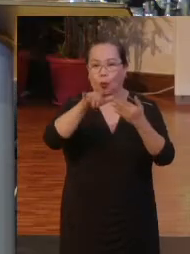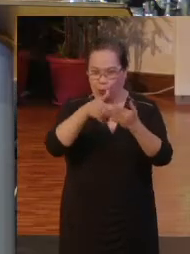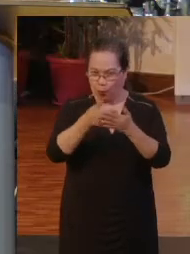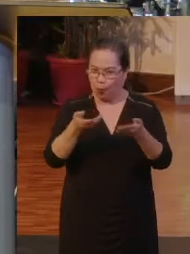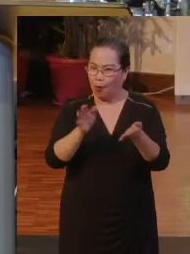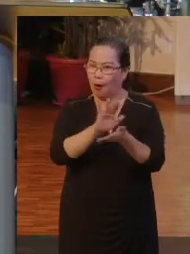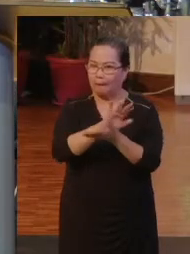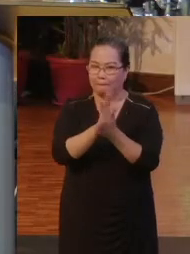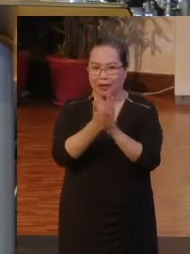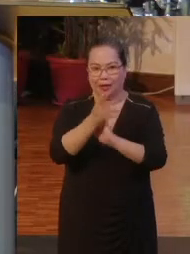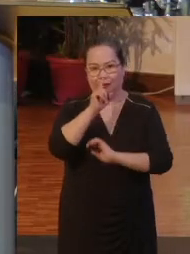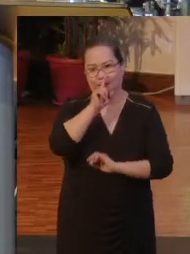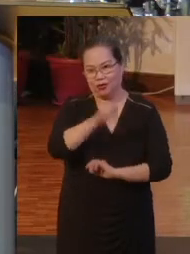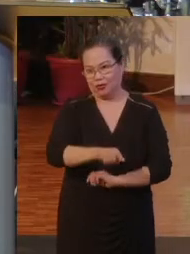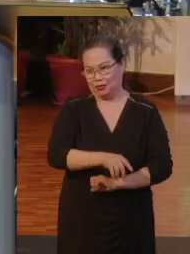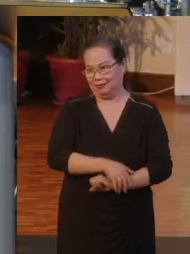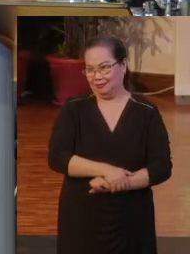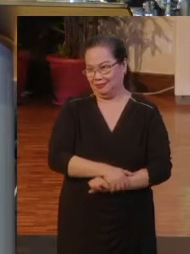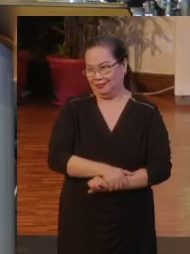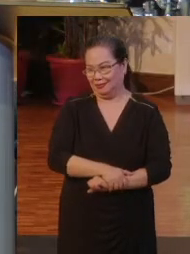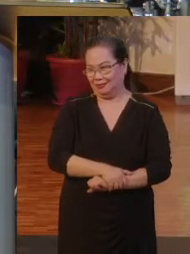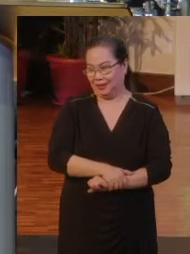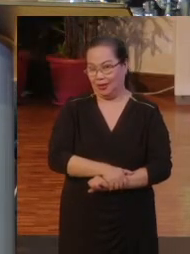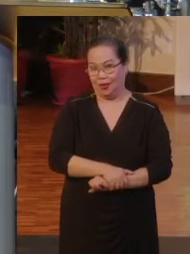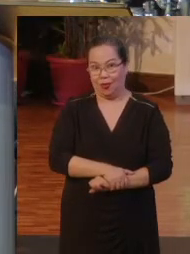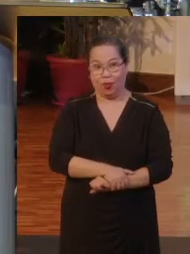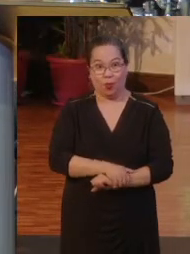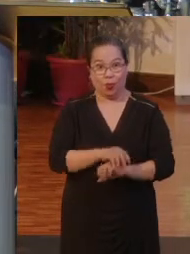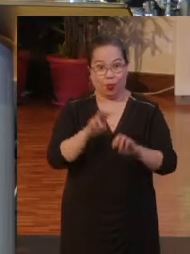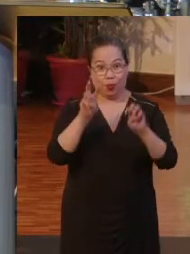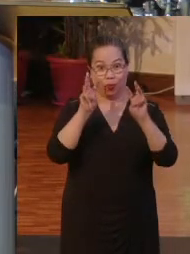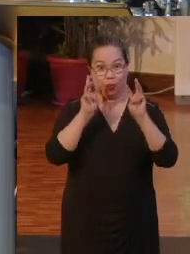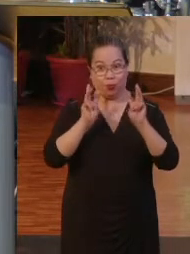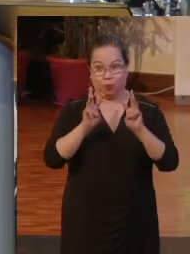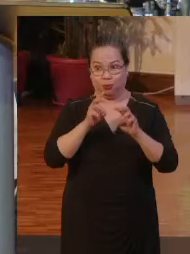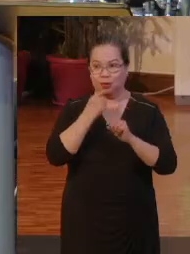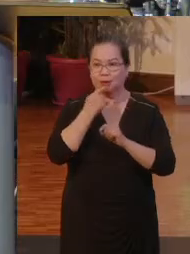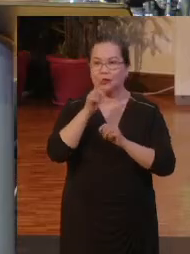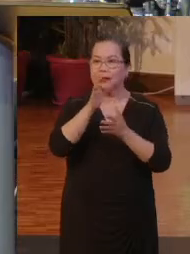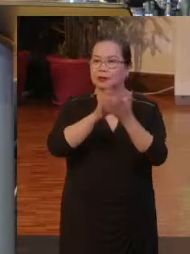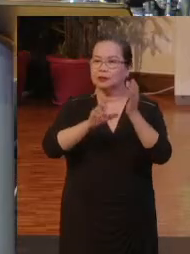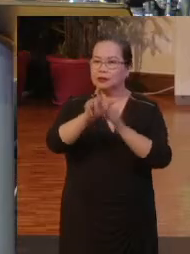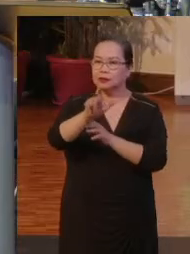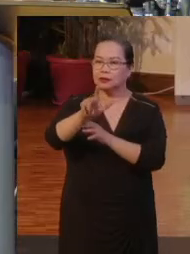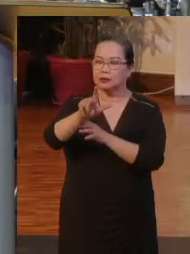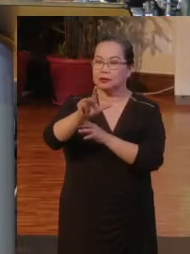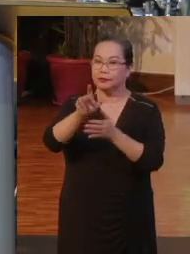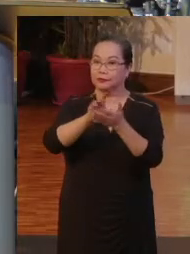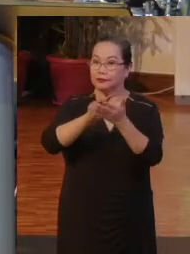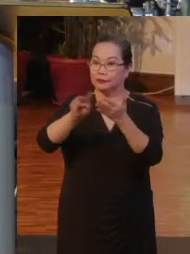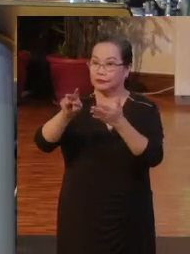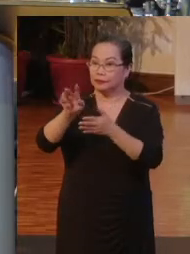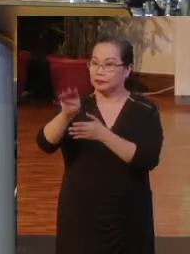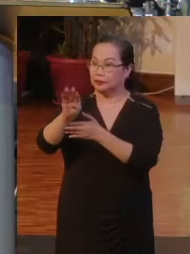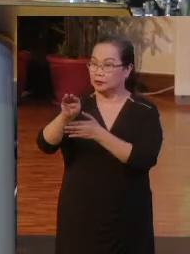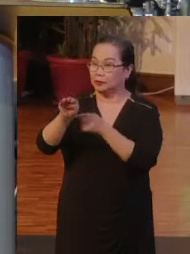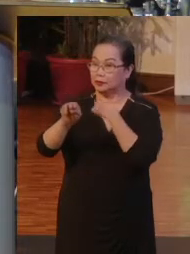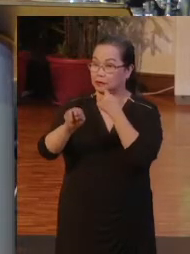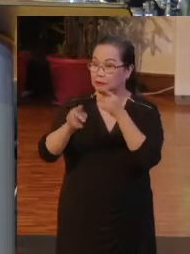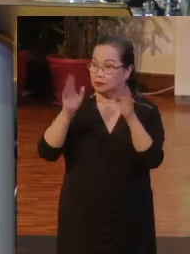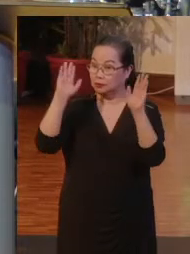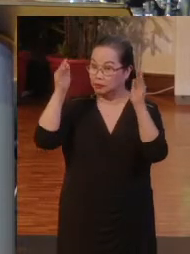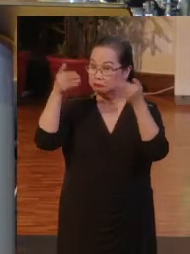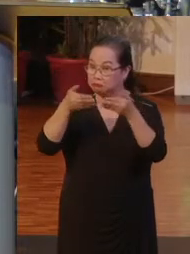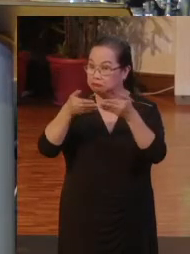All came to pass. Sa chapter 23 verse 14, nadaanan natin itong verse na ito. At ito ang